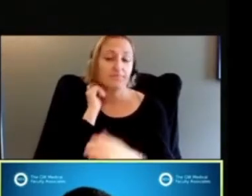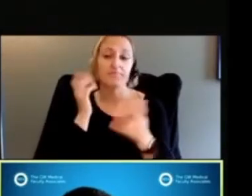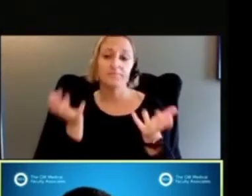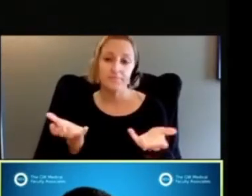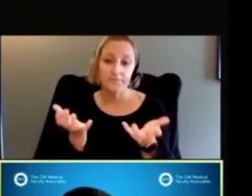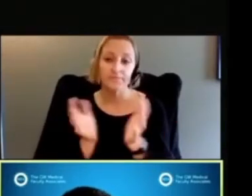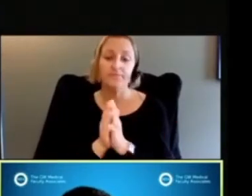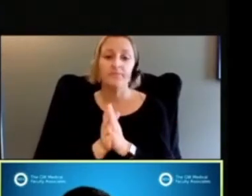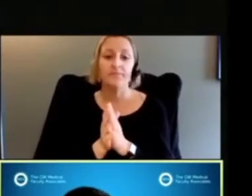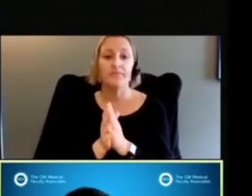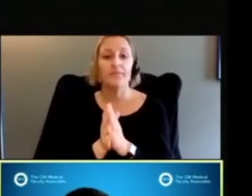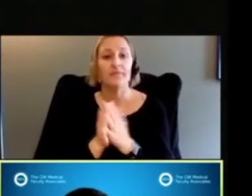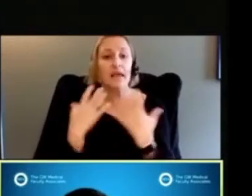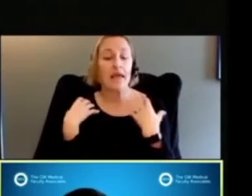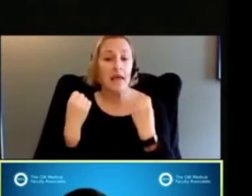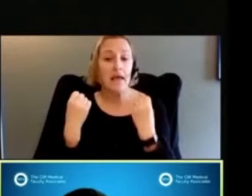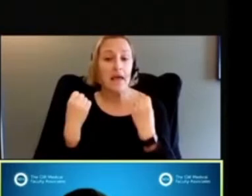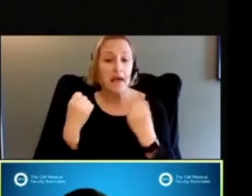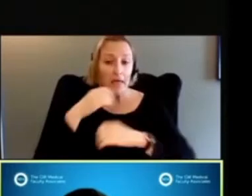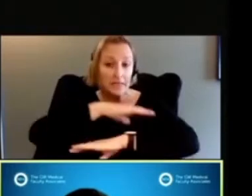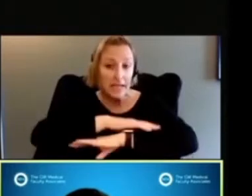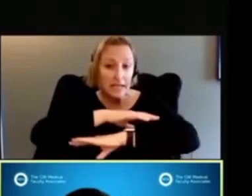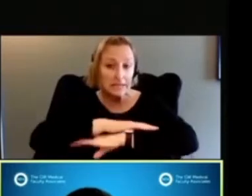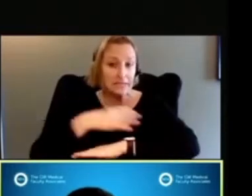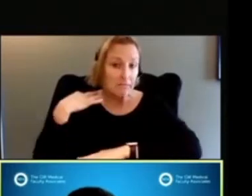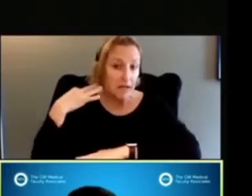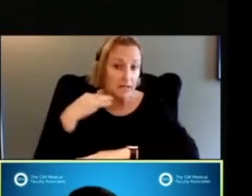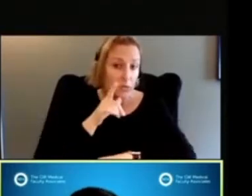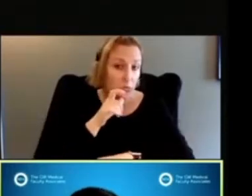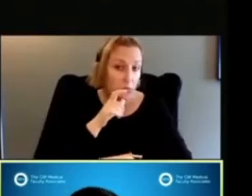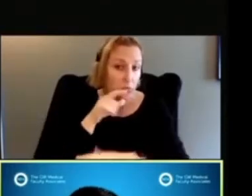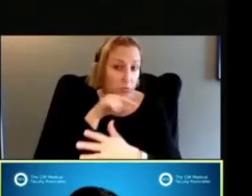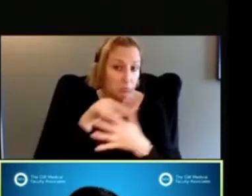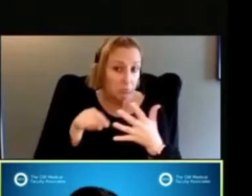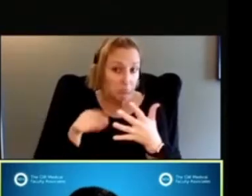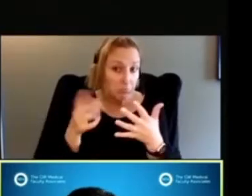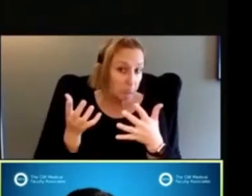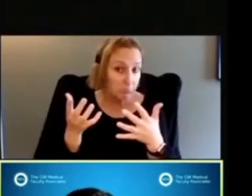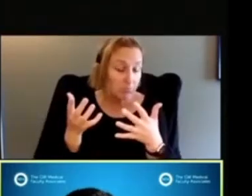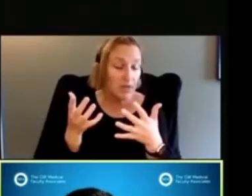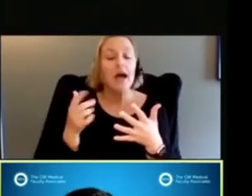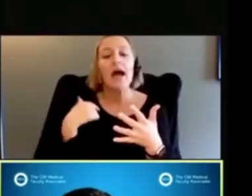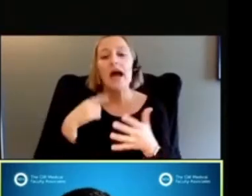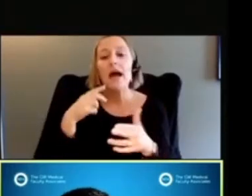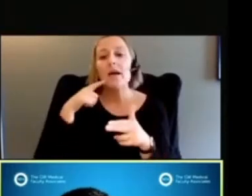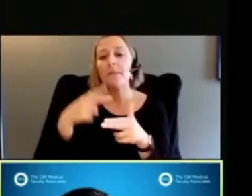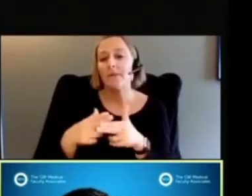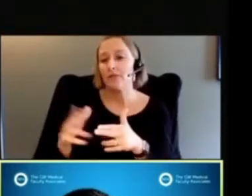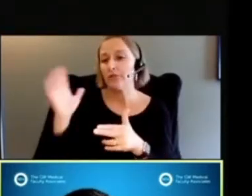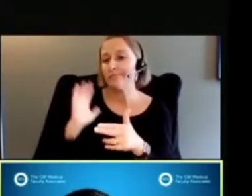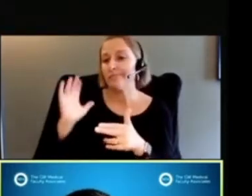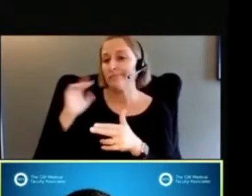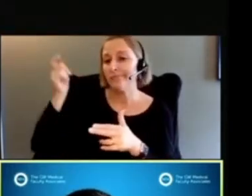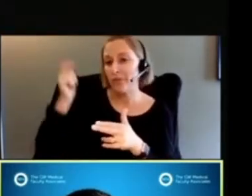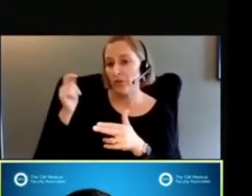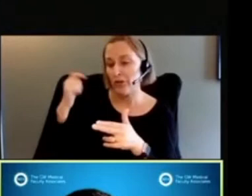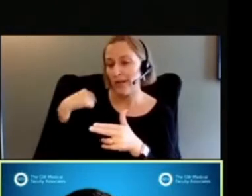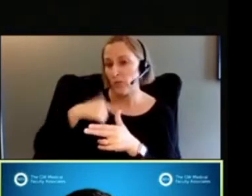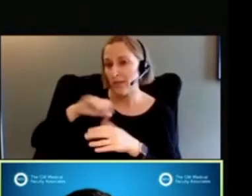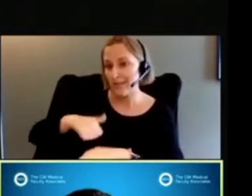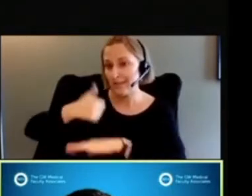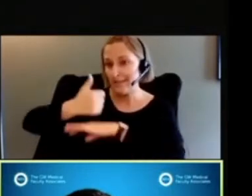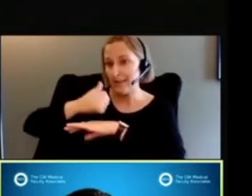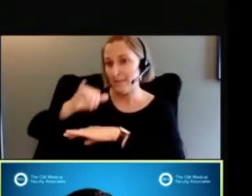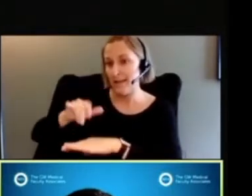So who are health desk volunteers? I mentioned the previous grant where we set up the telemedicine clinic. We had at that